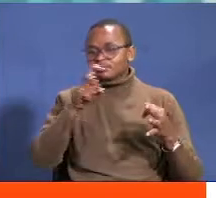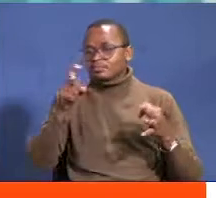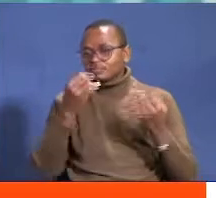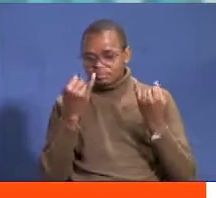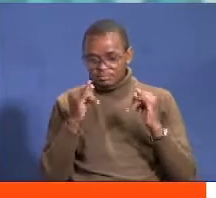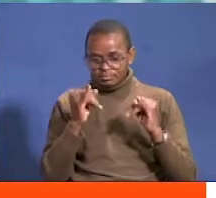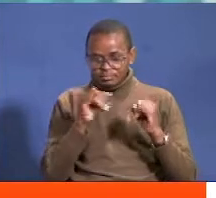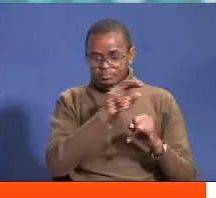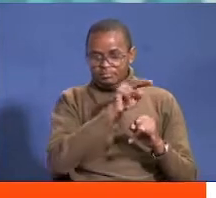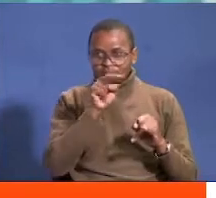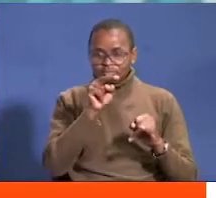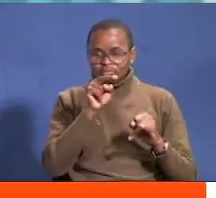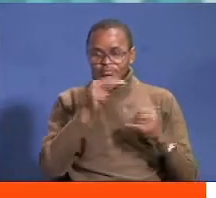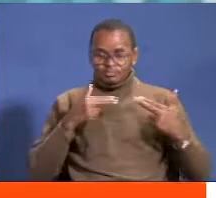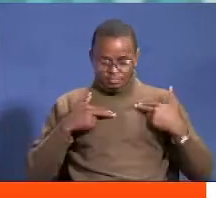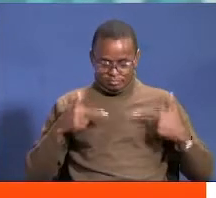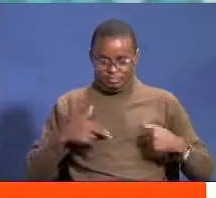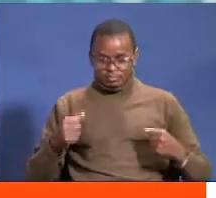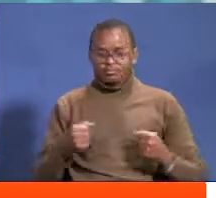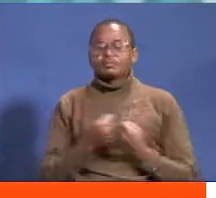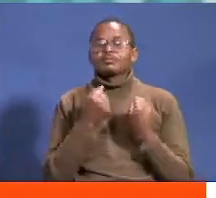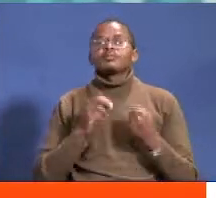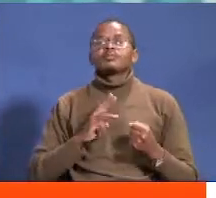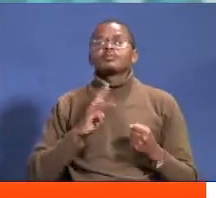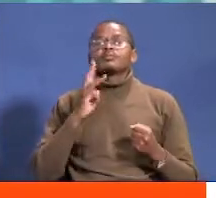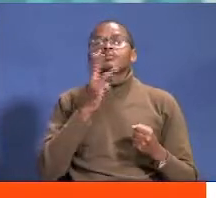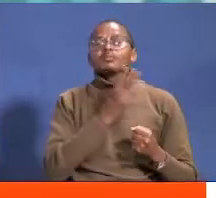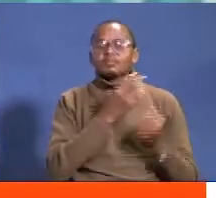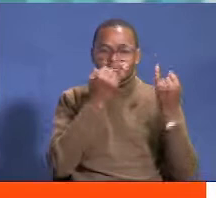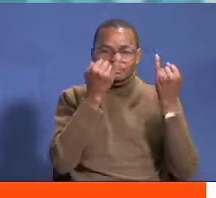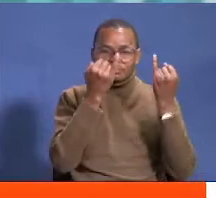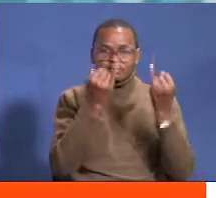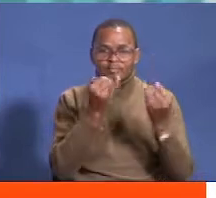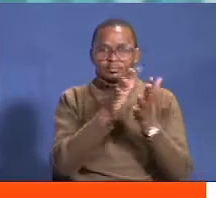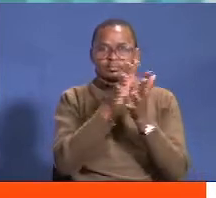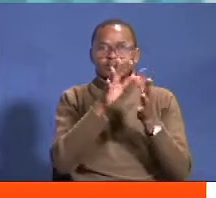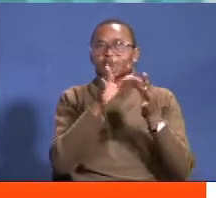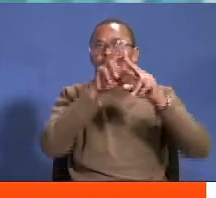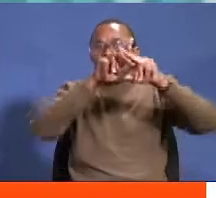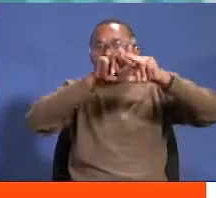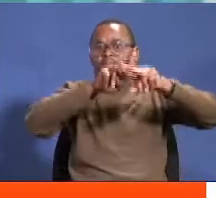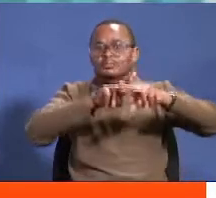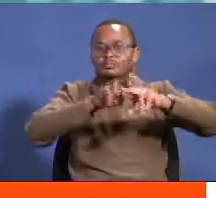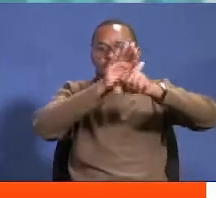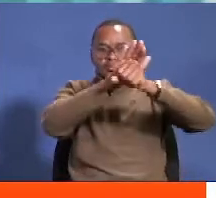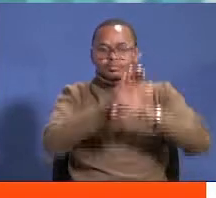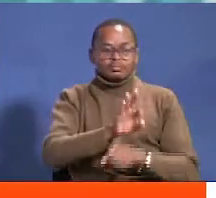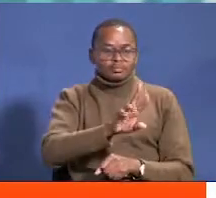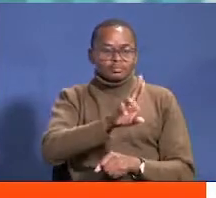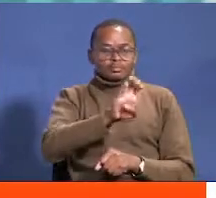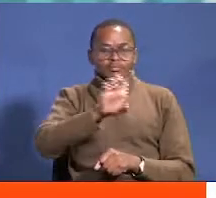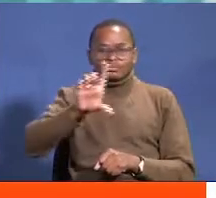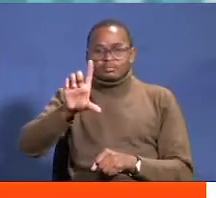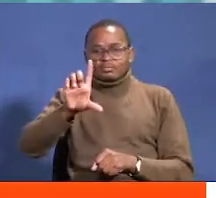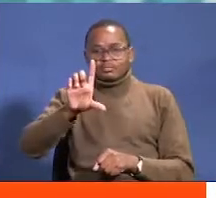And now on the human causes, we have now over reliance on fossil fuels. Human